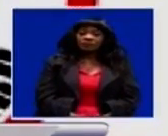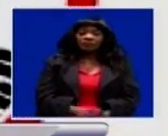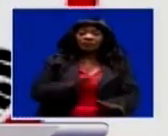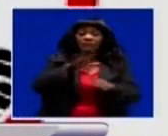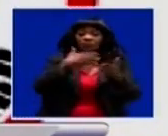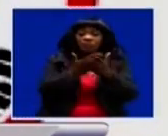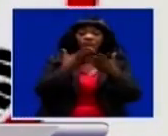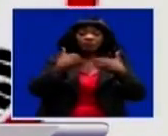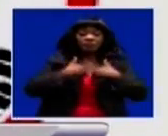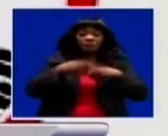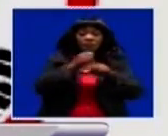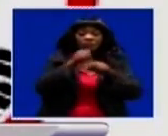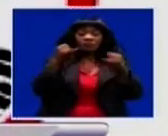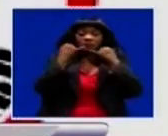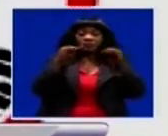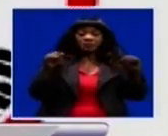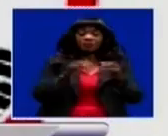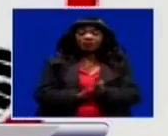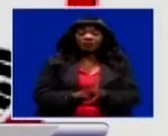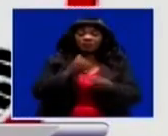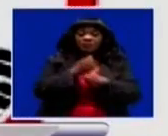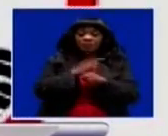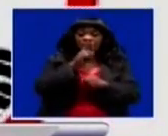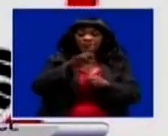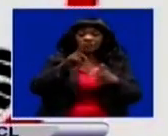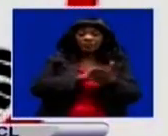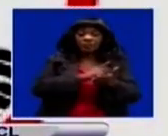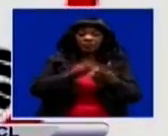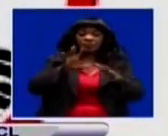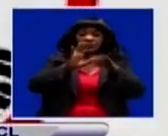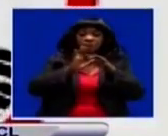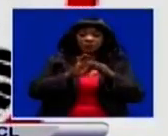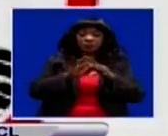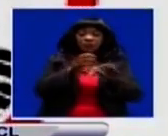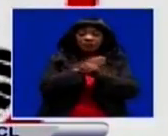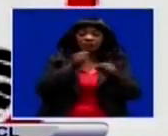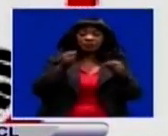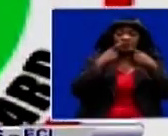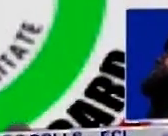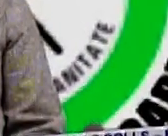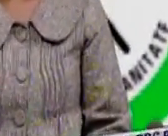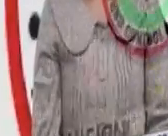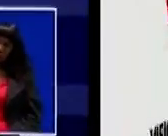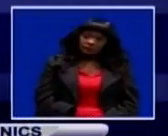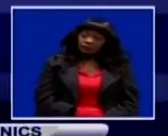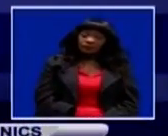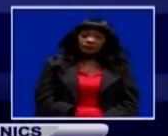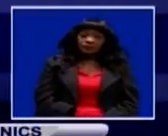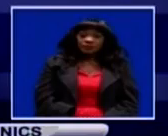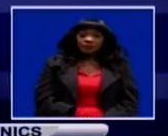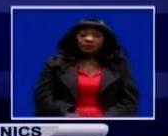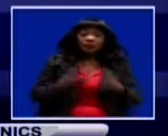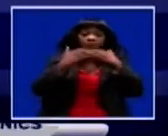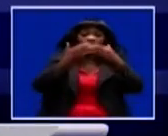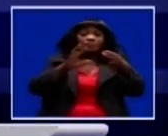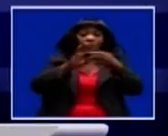That's all we had in safety news. Make sure you join us next week for more safety news. Thank you for